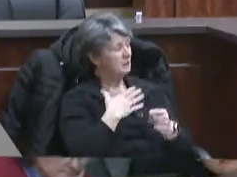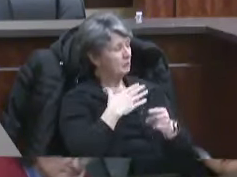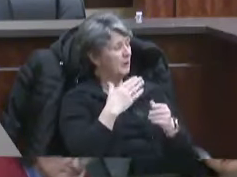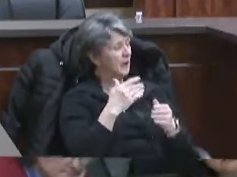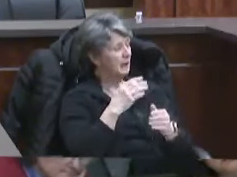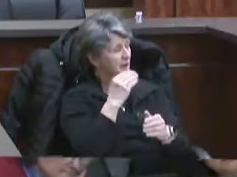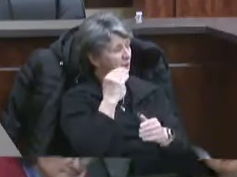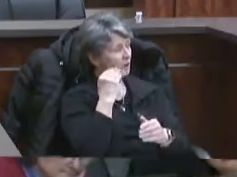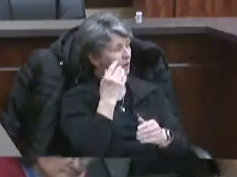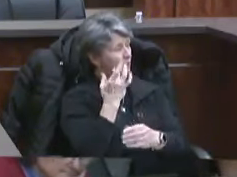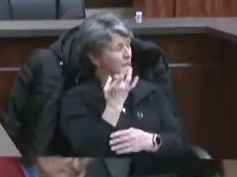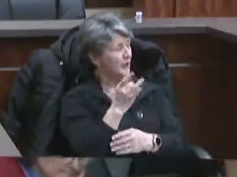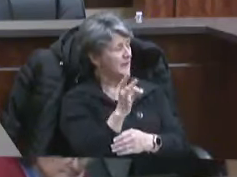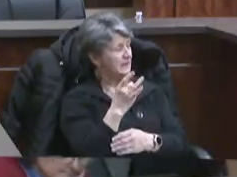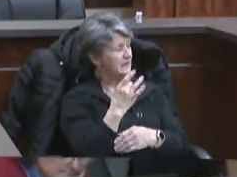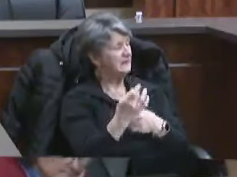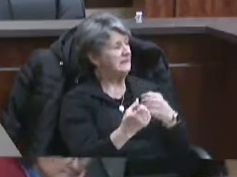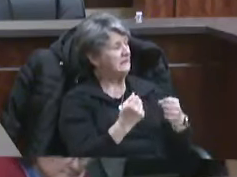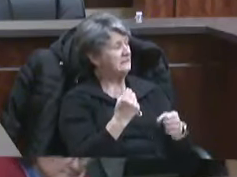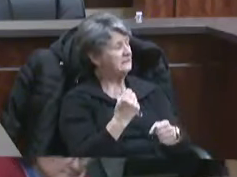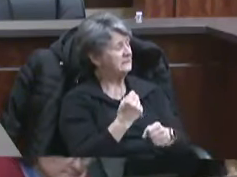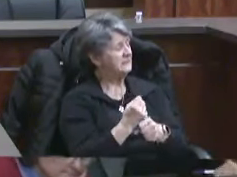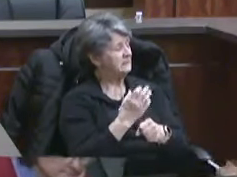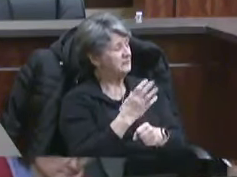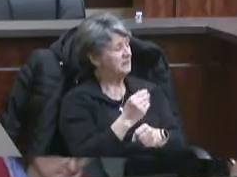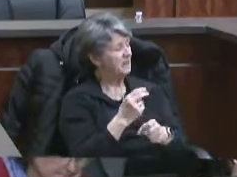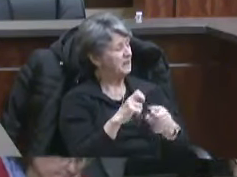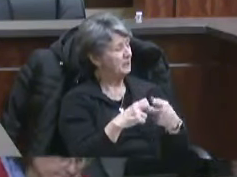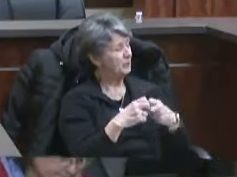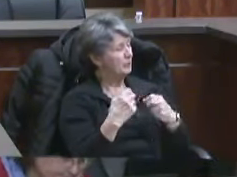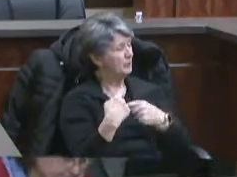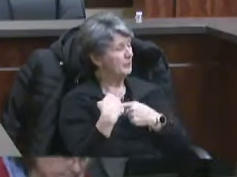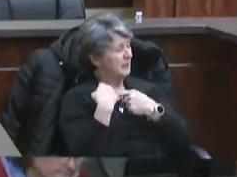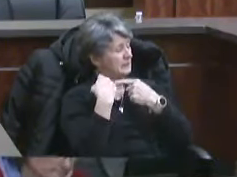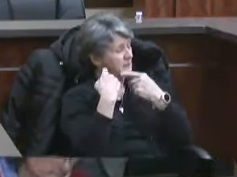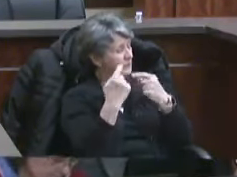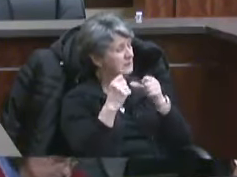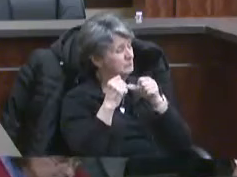years, and this problem has been going on for 18 years.